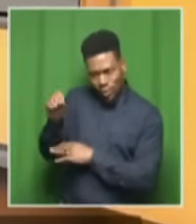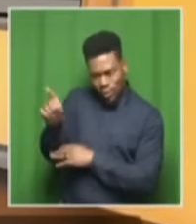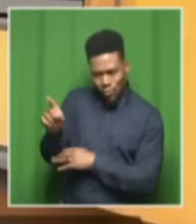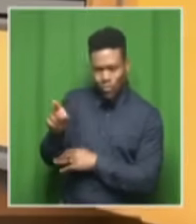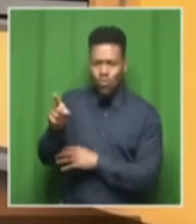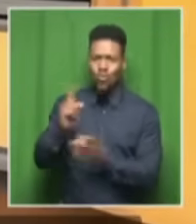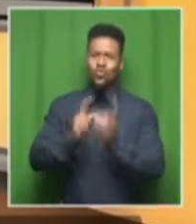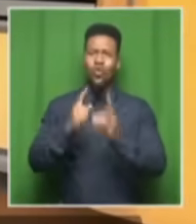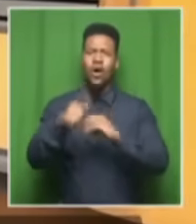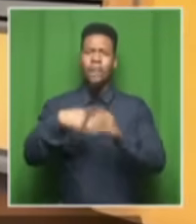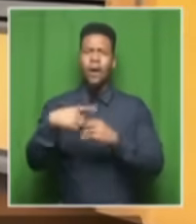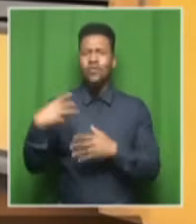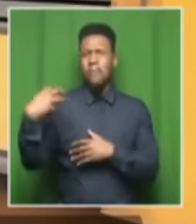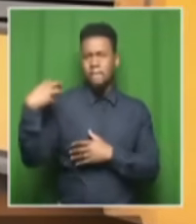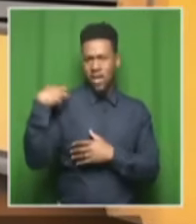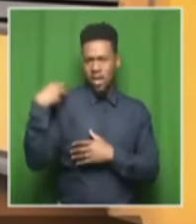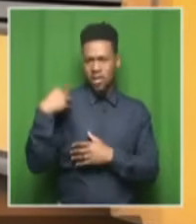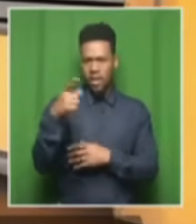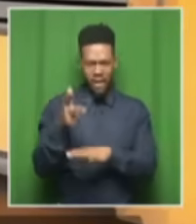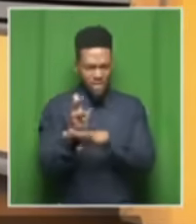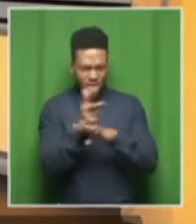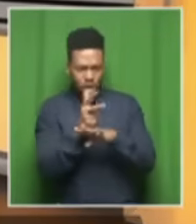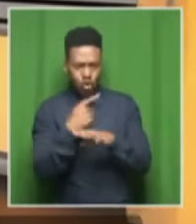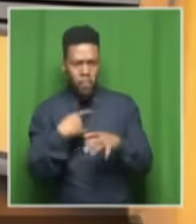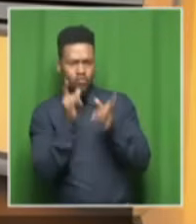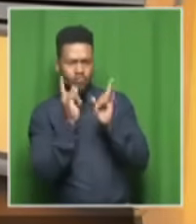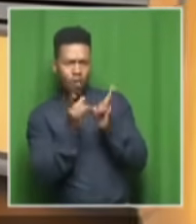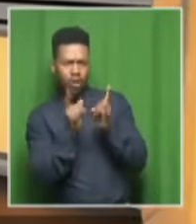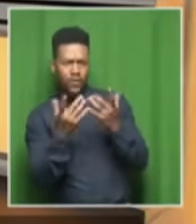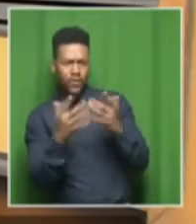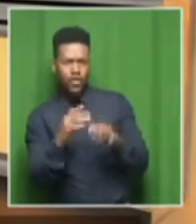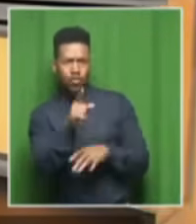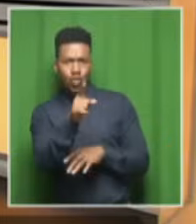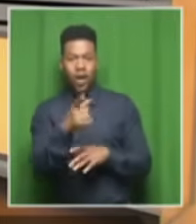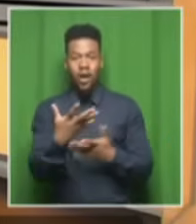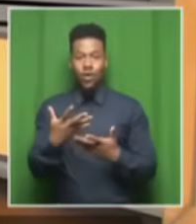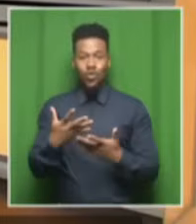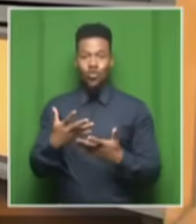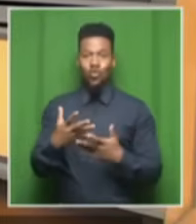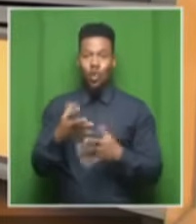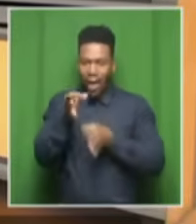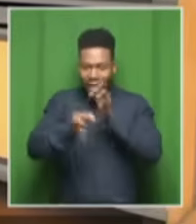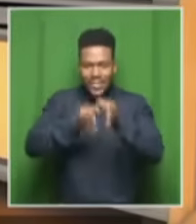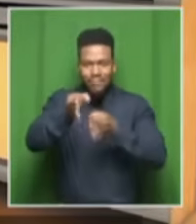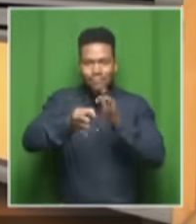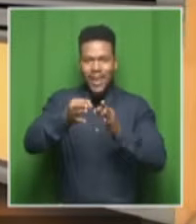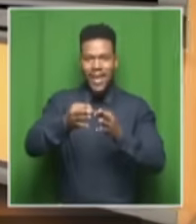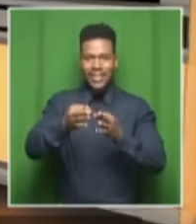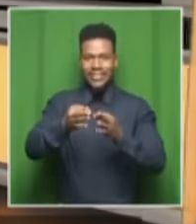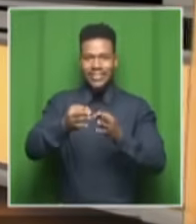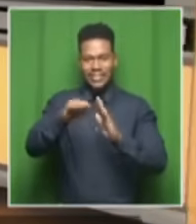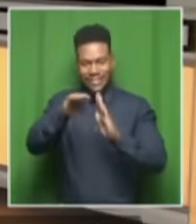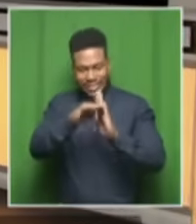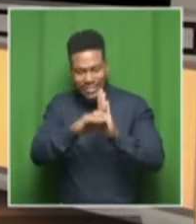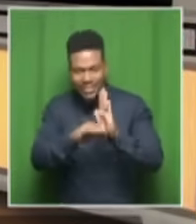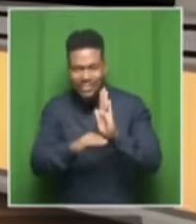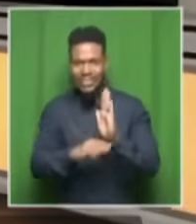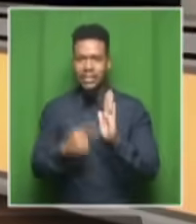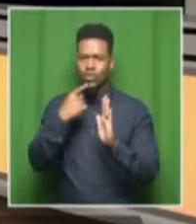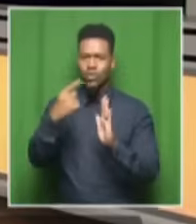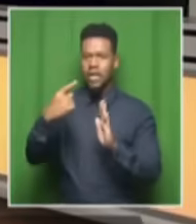ministers. And I mean, the video clip that I was talking to was one where you broke down the issue of what cabinet ministers